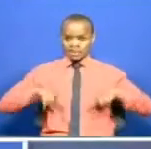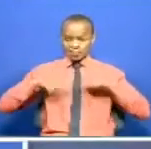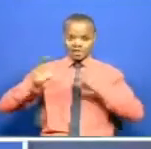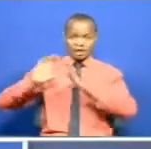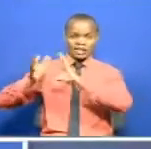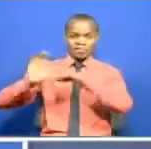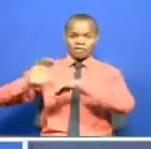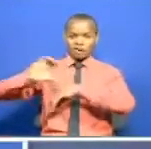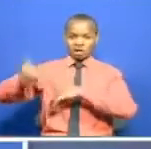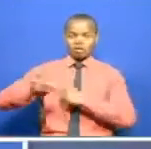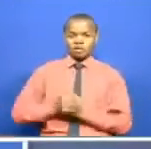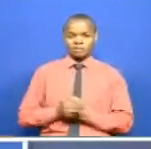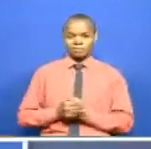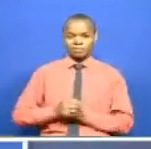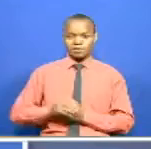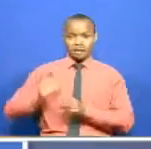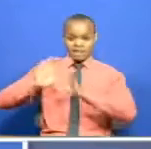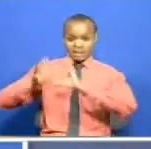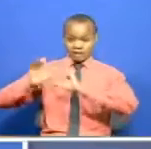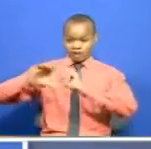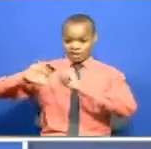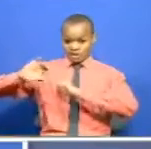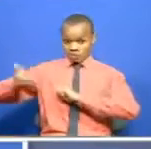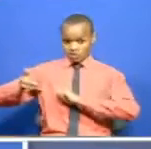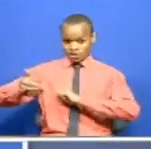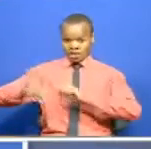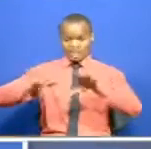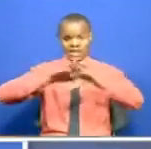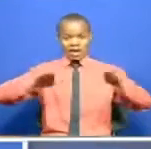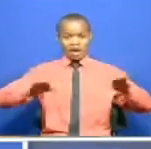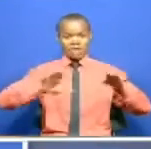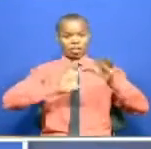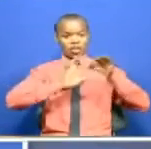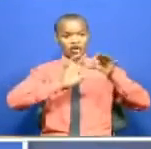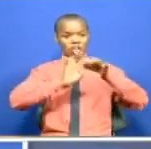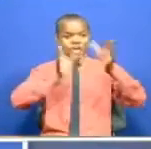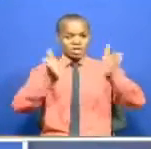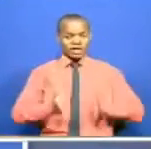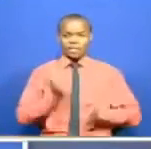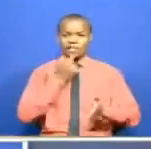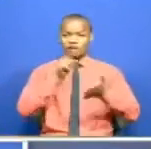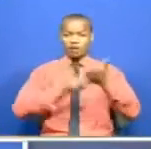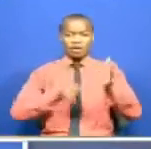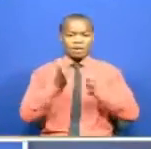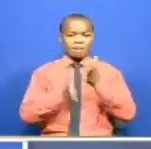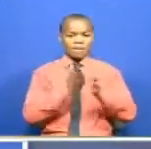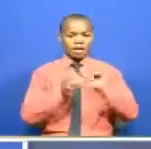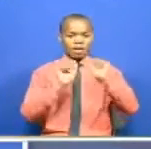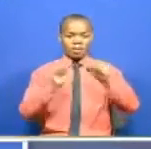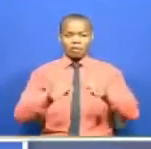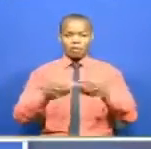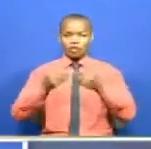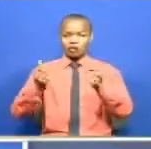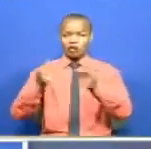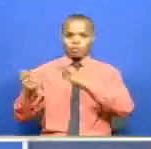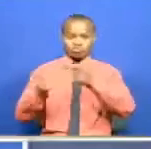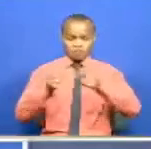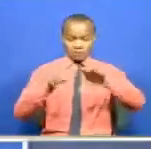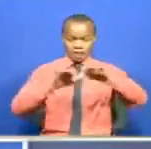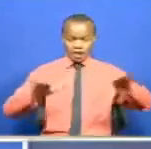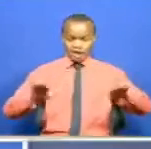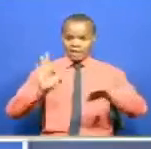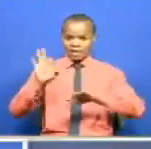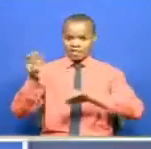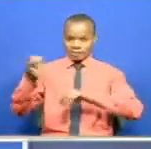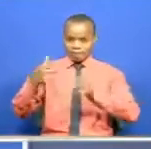County National Lands Commission Coordinator Ummy, Kugula says they plan to identify all the disputed lands within 3 months and resolve